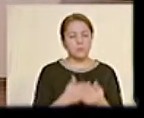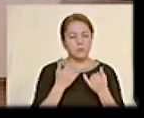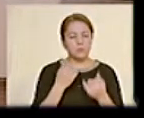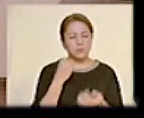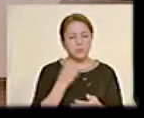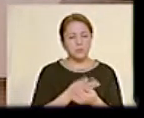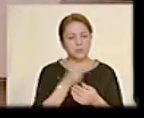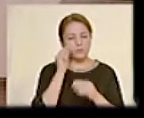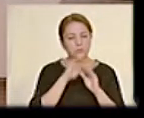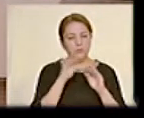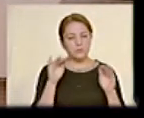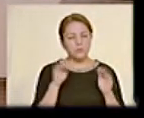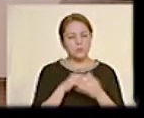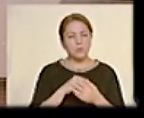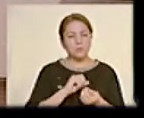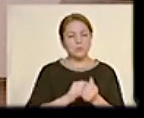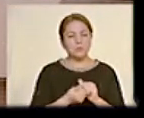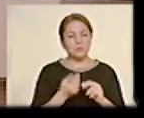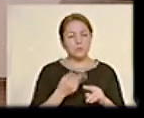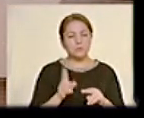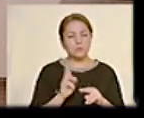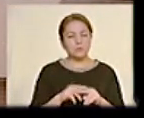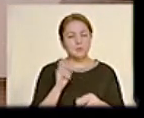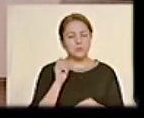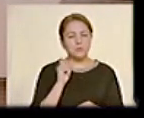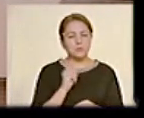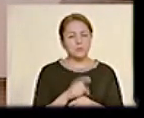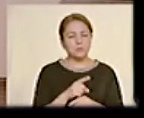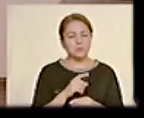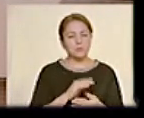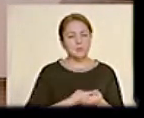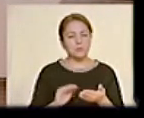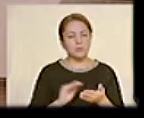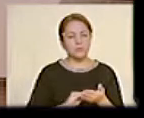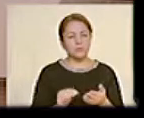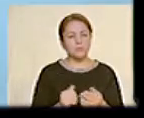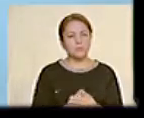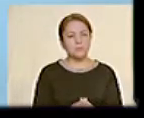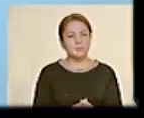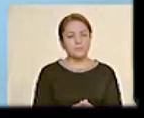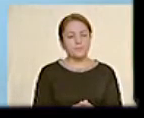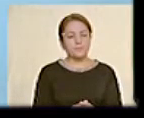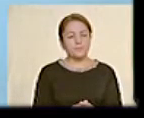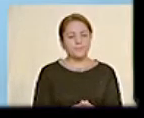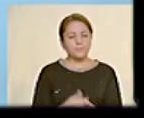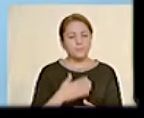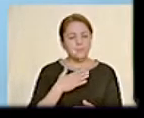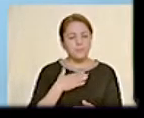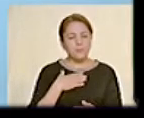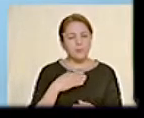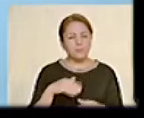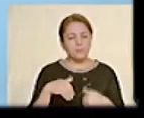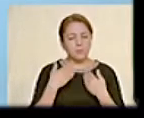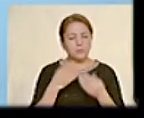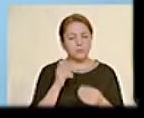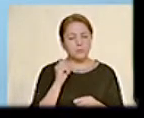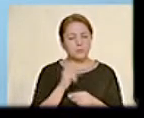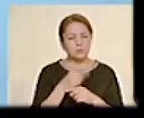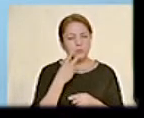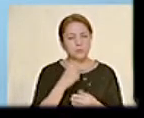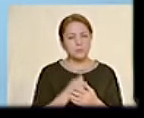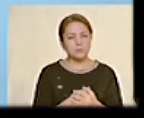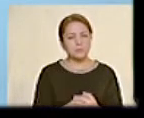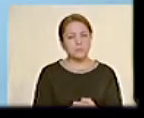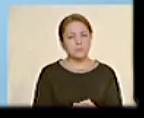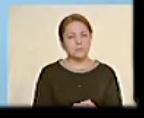aziz o'quvchilar, keling, mustahkamlash uchun topshiriqlarni belgilab olaylik. Bizda quyidagi topshiriq berilgan,